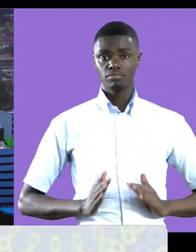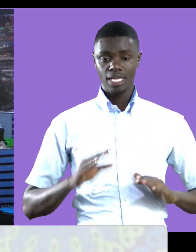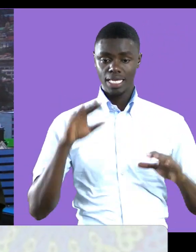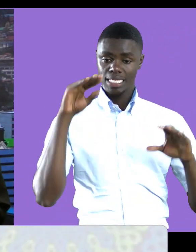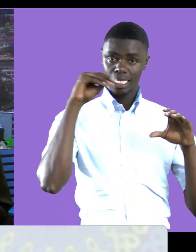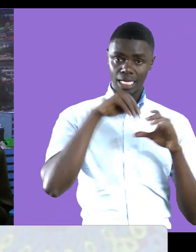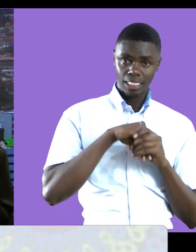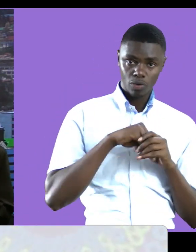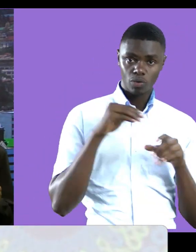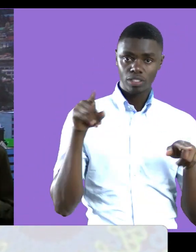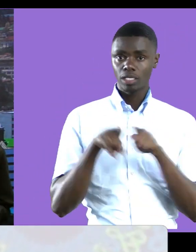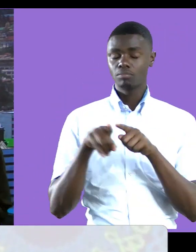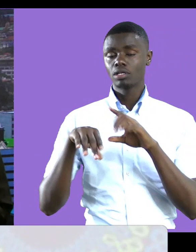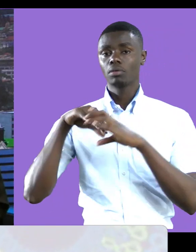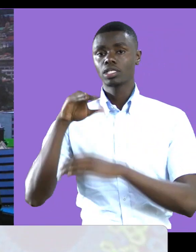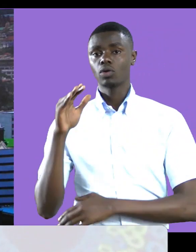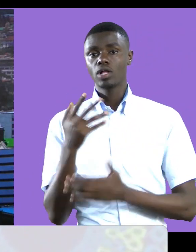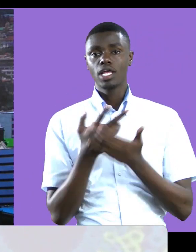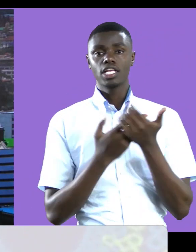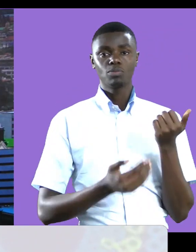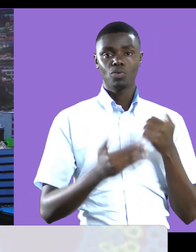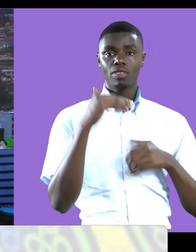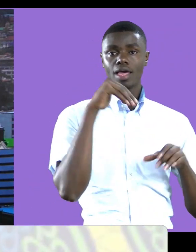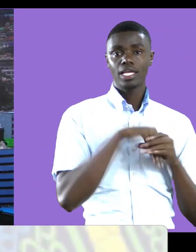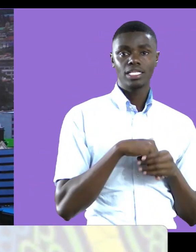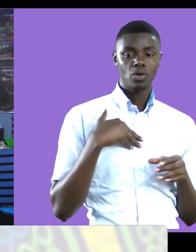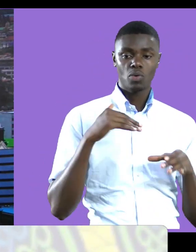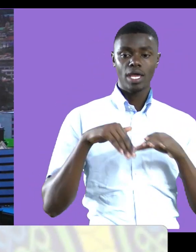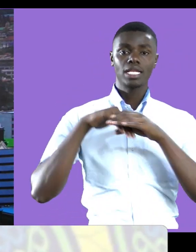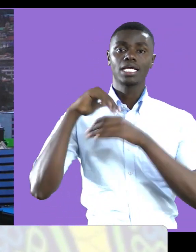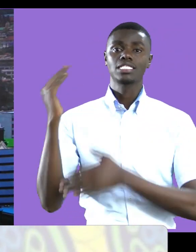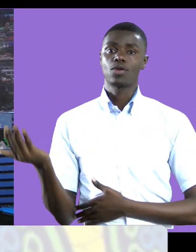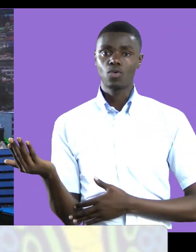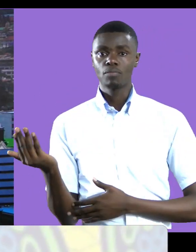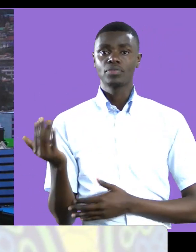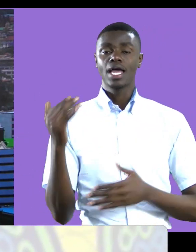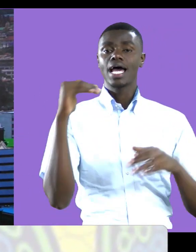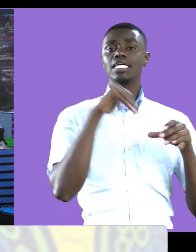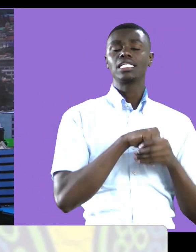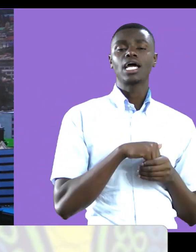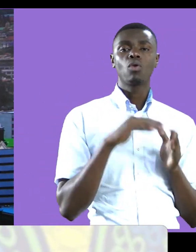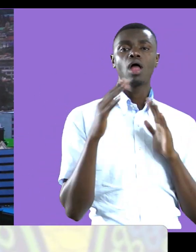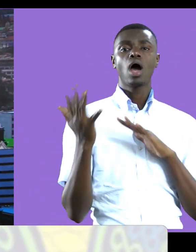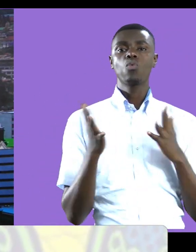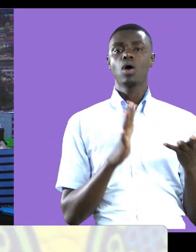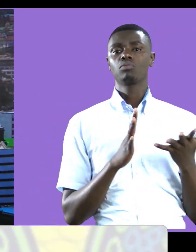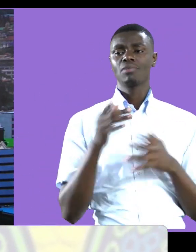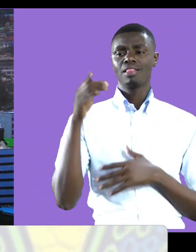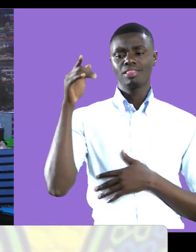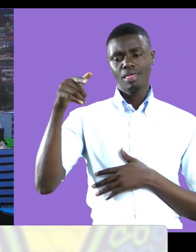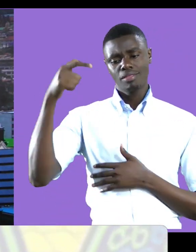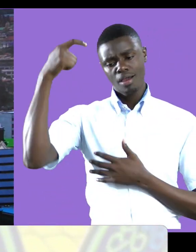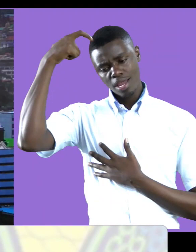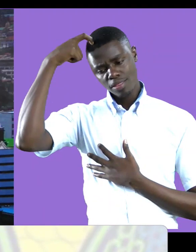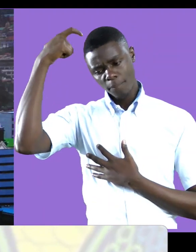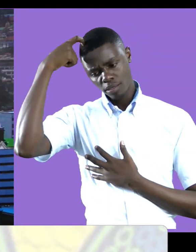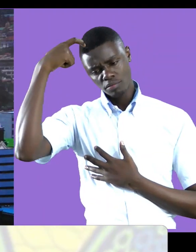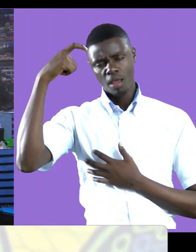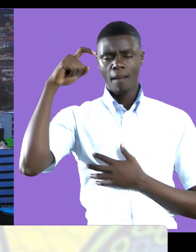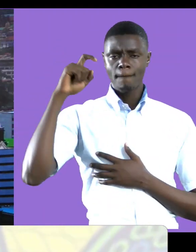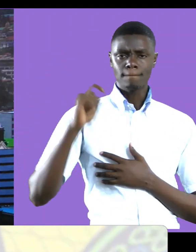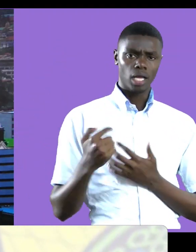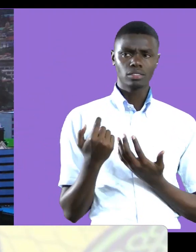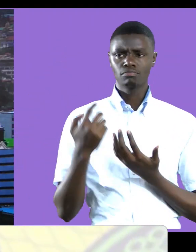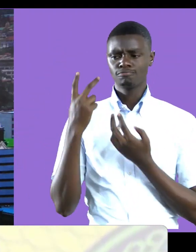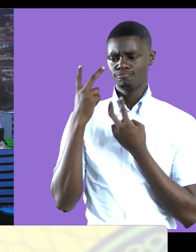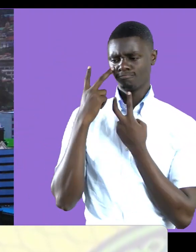external. True. Iko caused from internal na pia external, unapata? Internal in the sense of iko pale in the mind. Lazima uko na